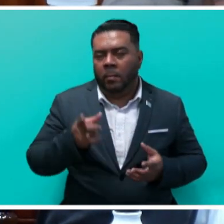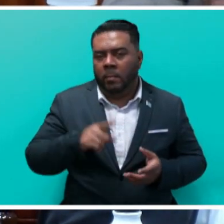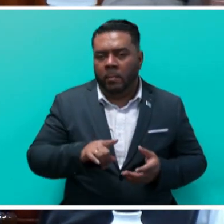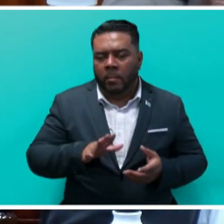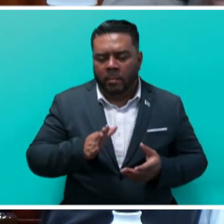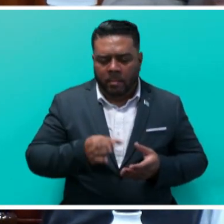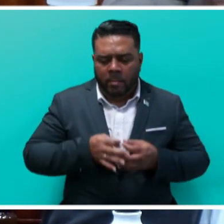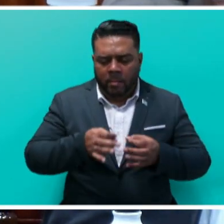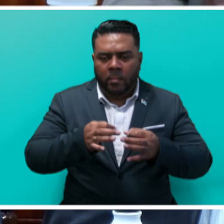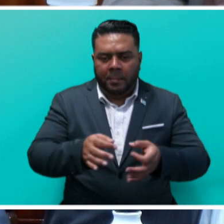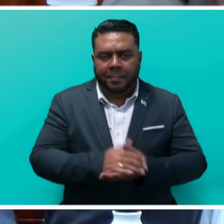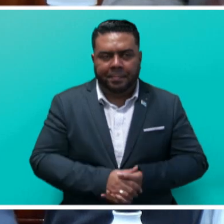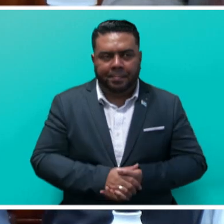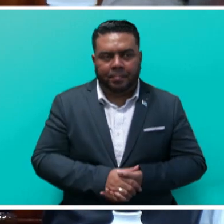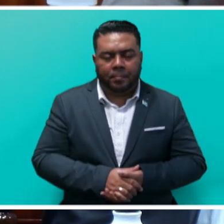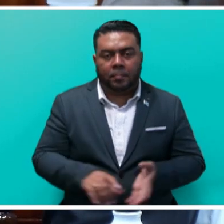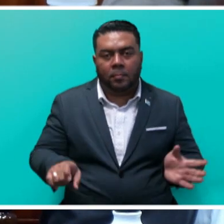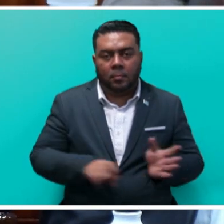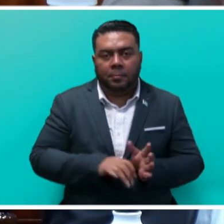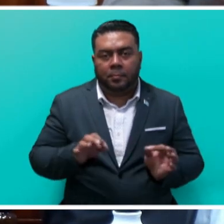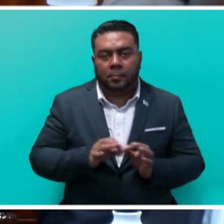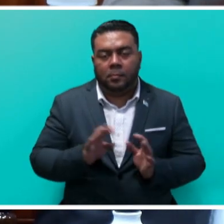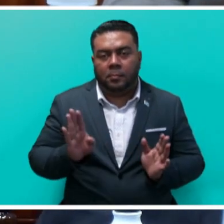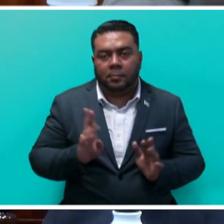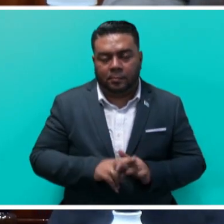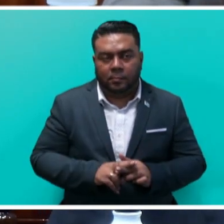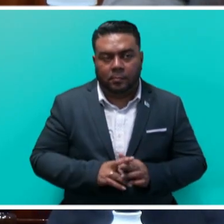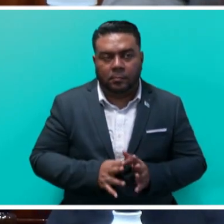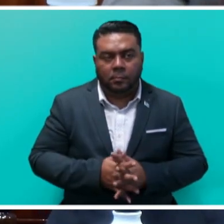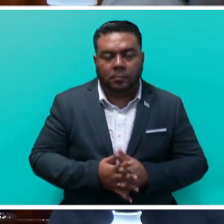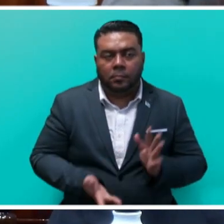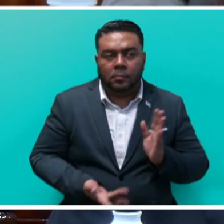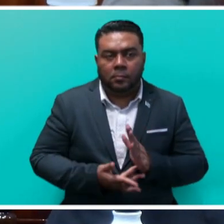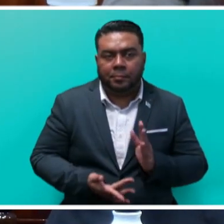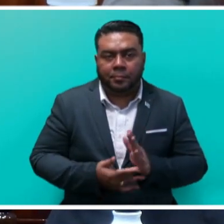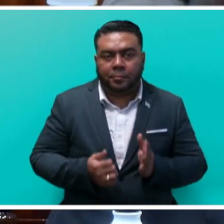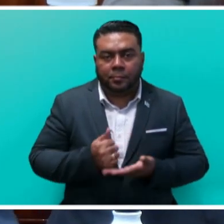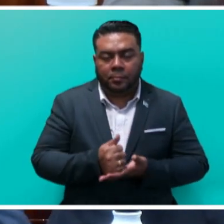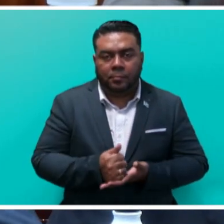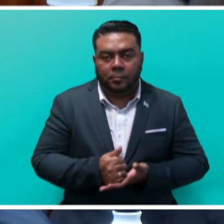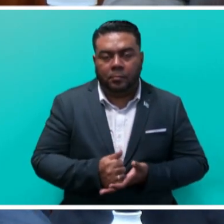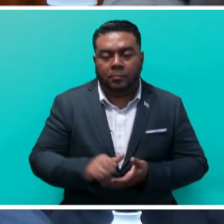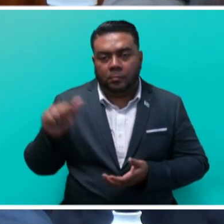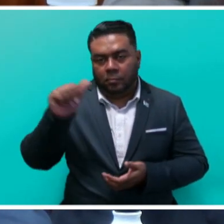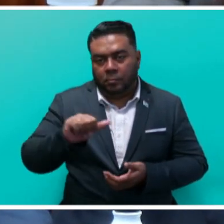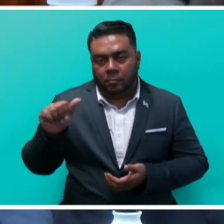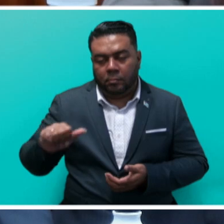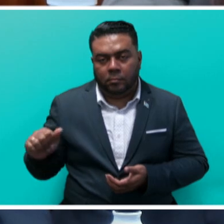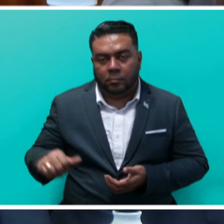default. So the RBF, with the technical assistance of the Asian Development Bank and the Private